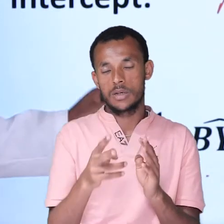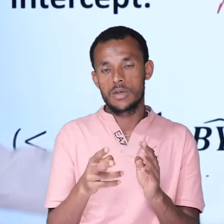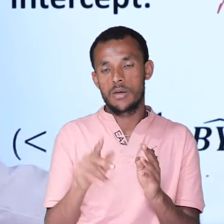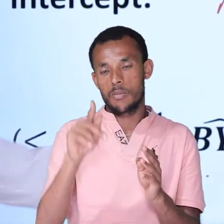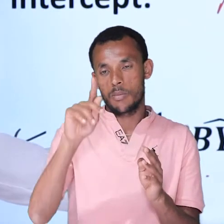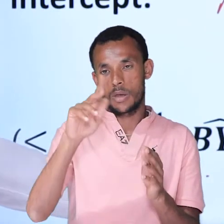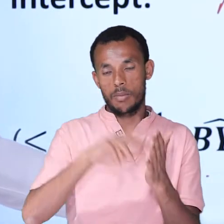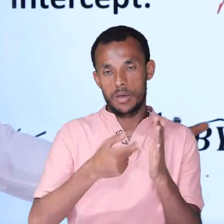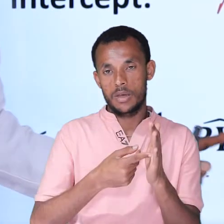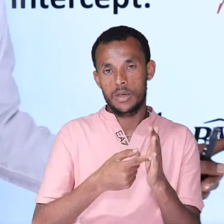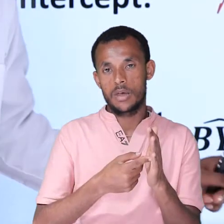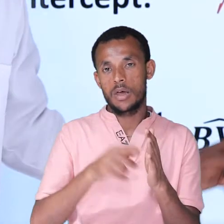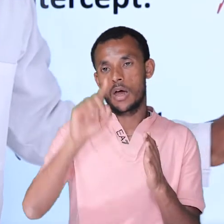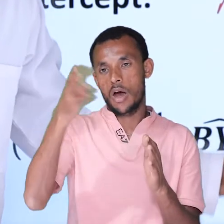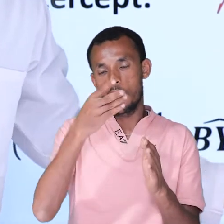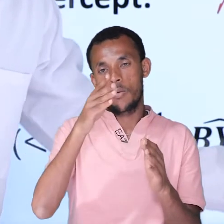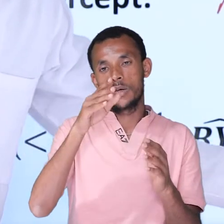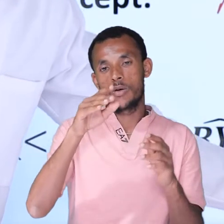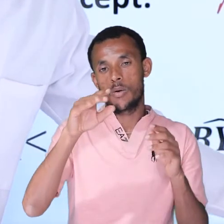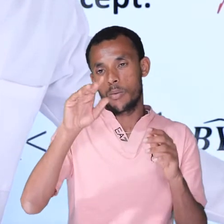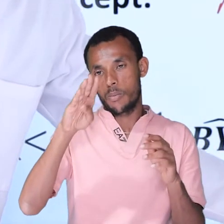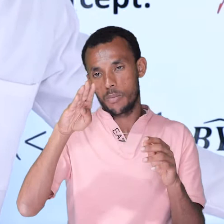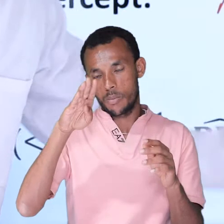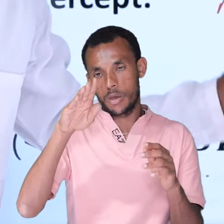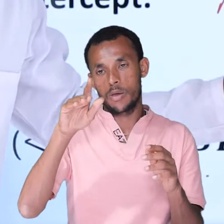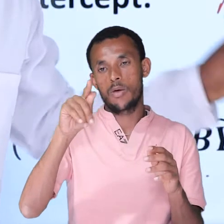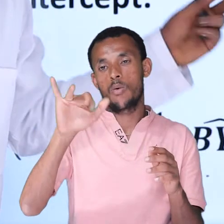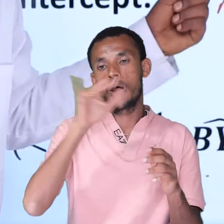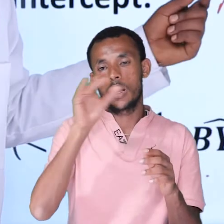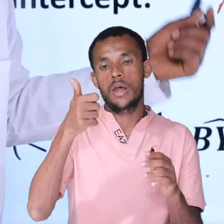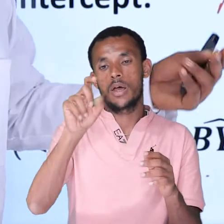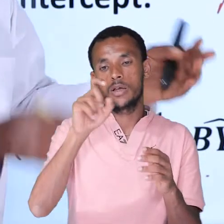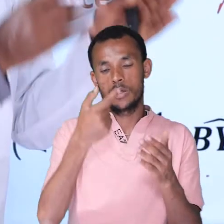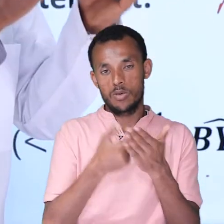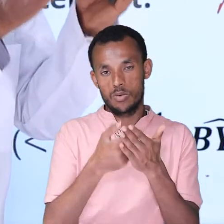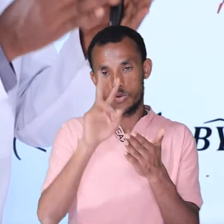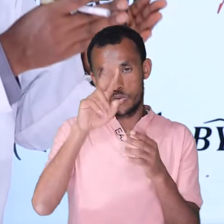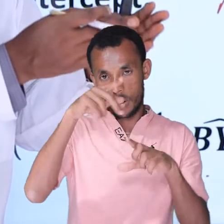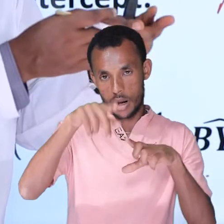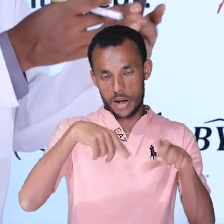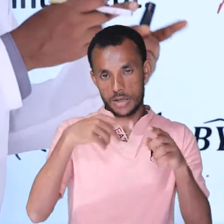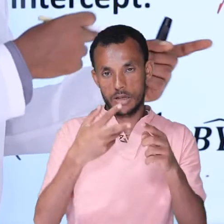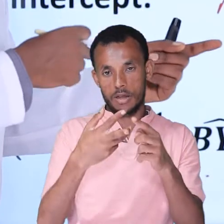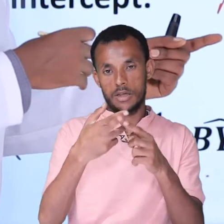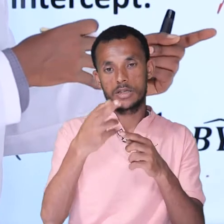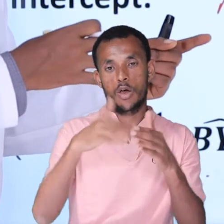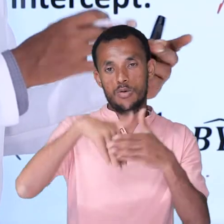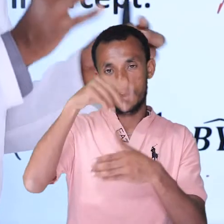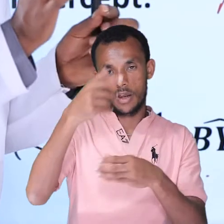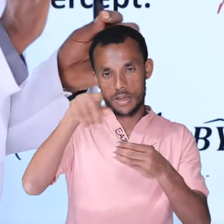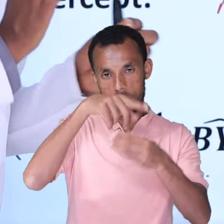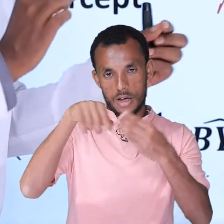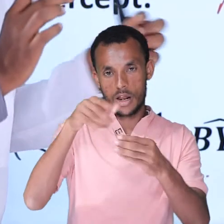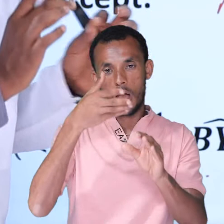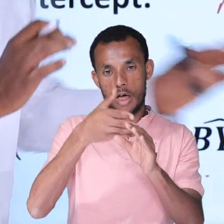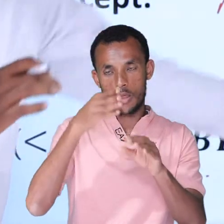P mean half of measures of BY minus half of measures of AX. Therefore, two lines intersect outside a circle